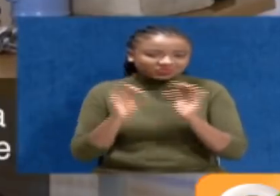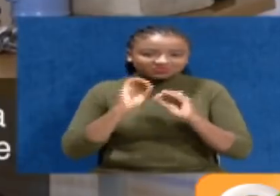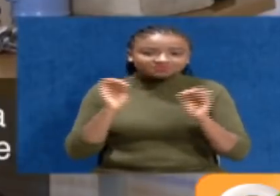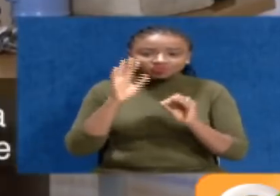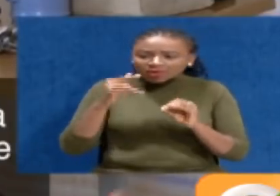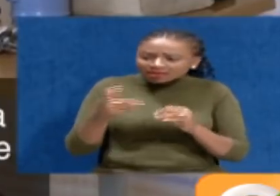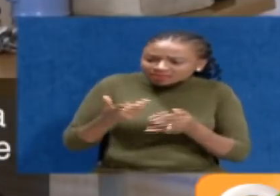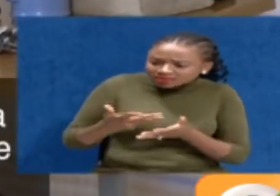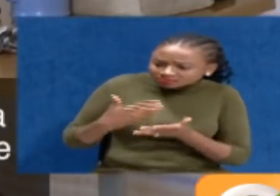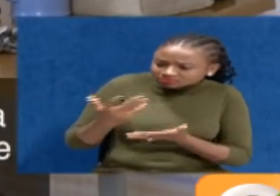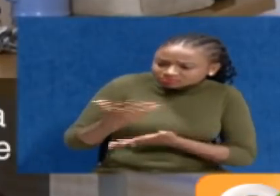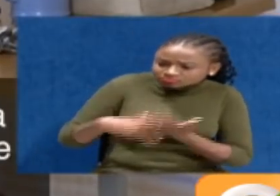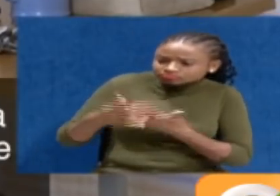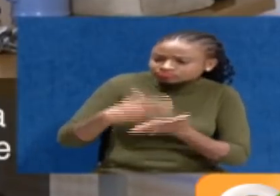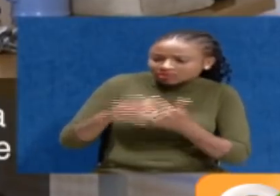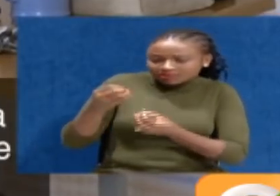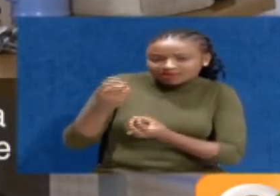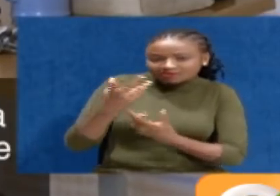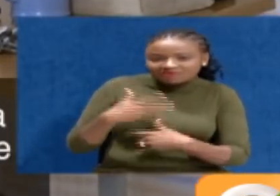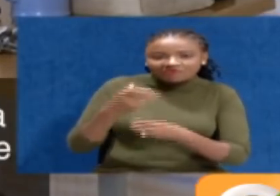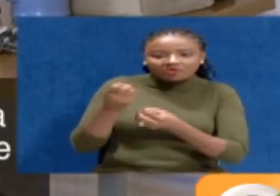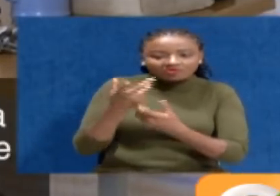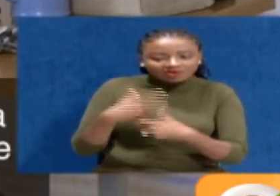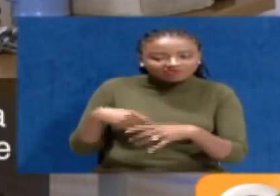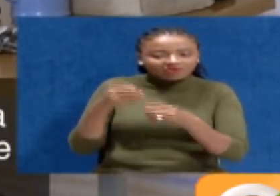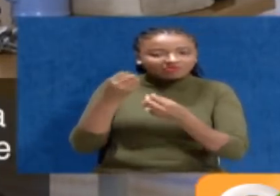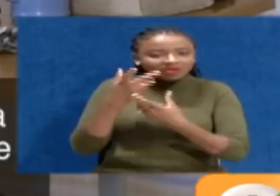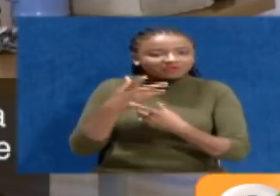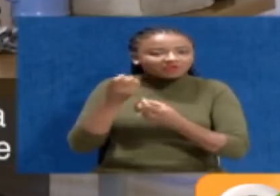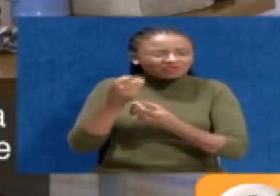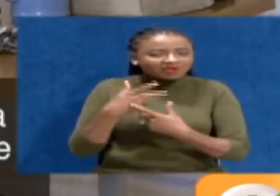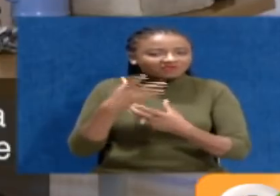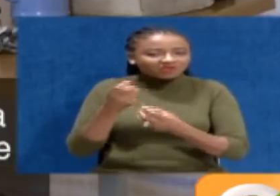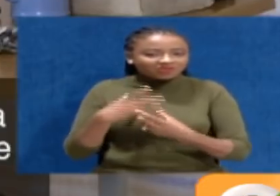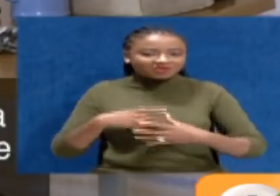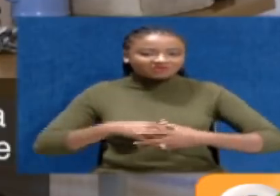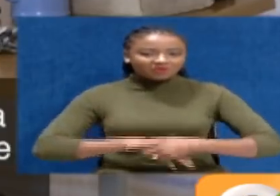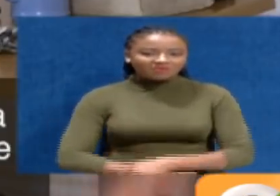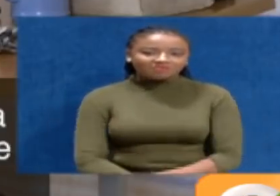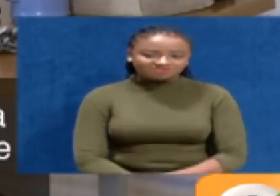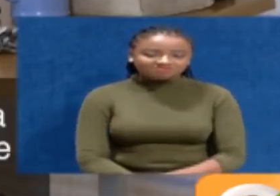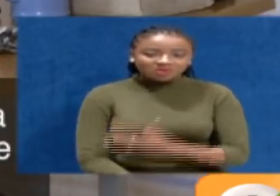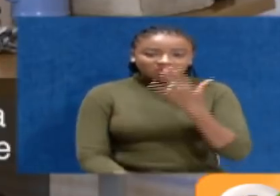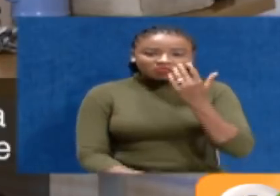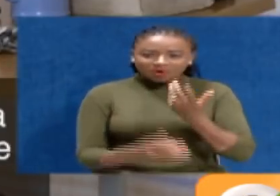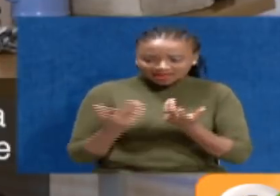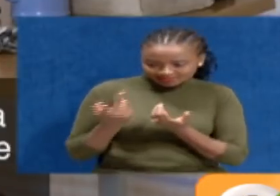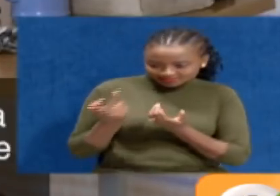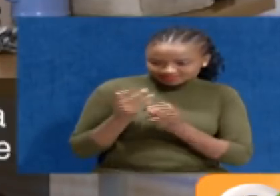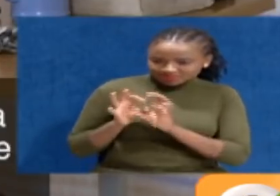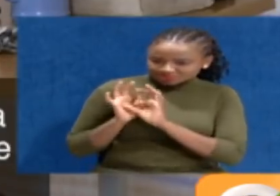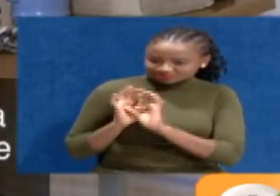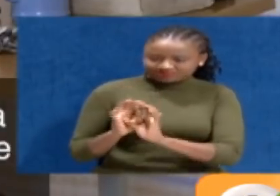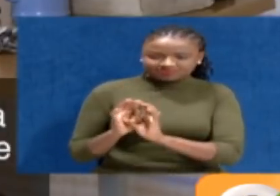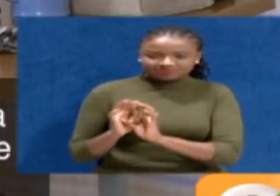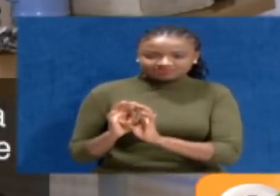ndio akaniambia Saidi kuhusu nyumbani vile. Hata nilipoenda nirudi ananiuliza mbona umeenda sana. Kwa sababu the rapport nilicreate the first